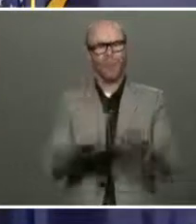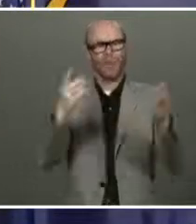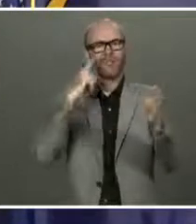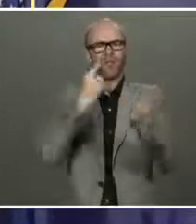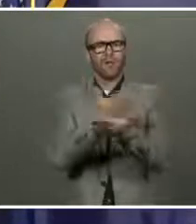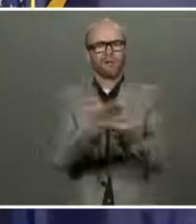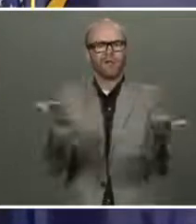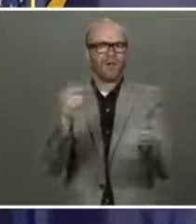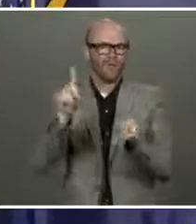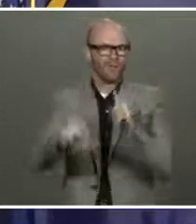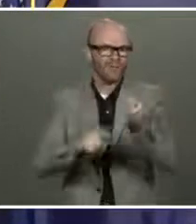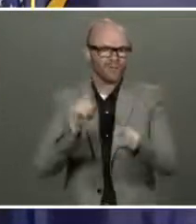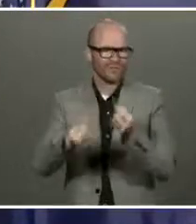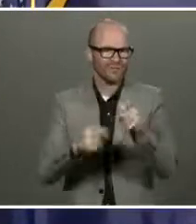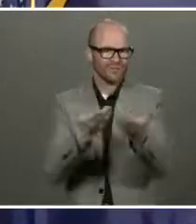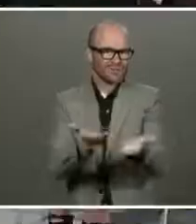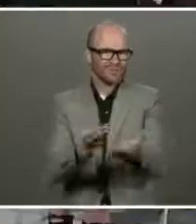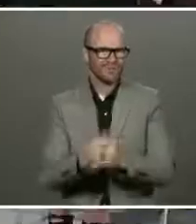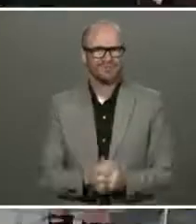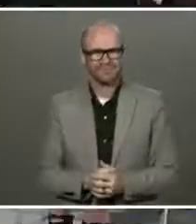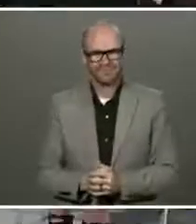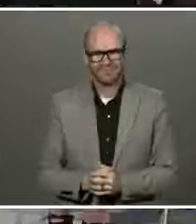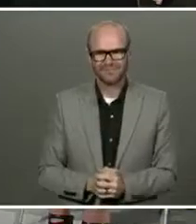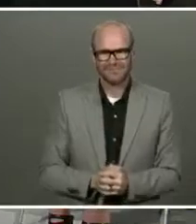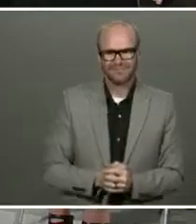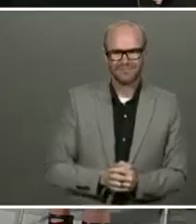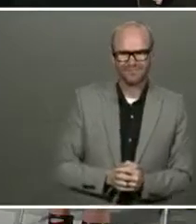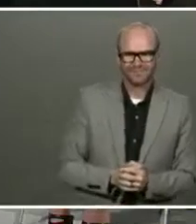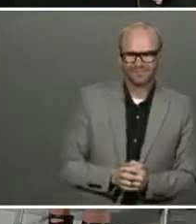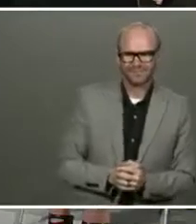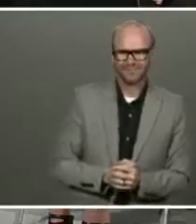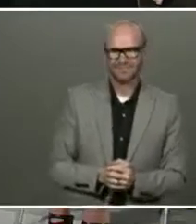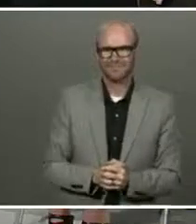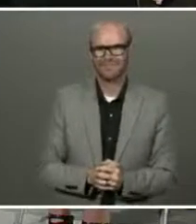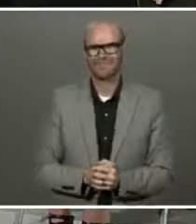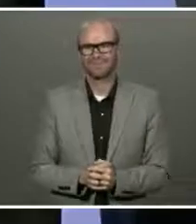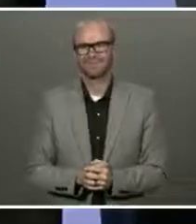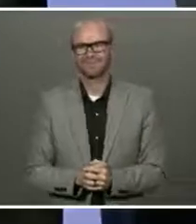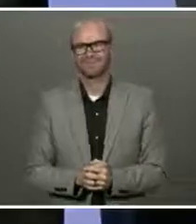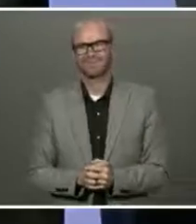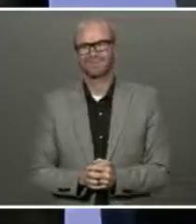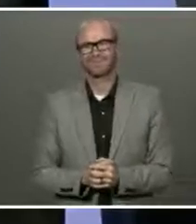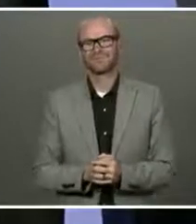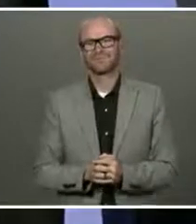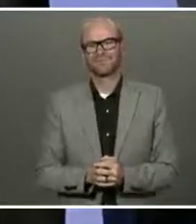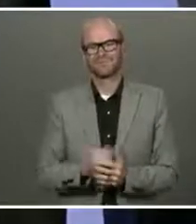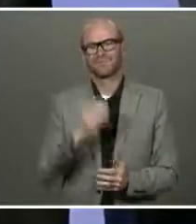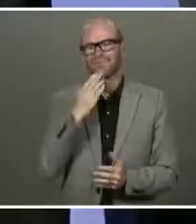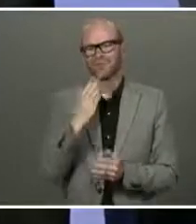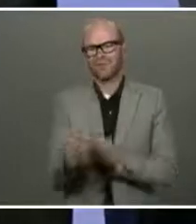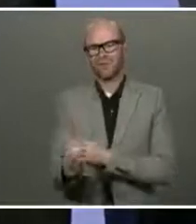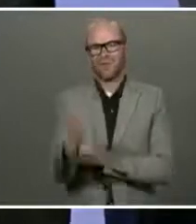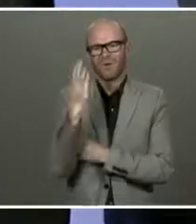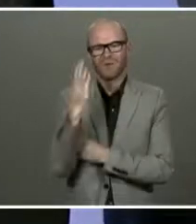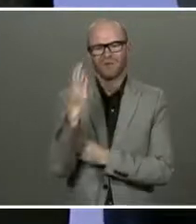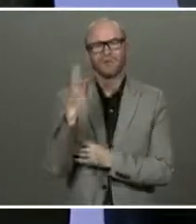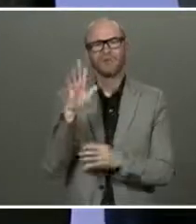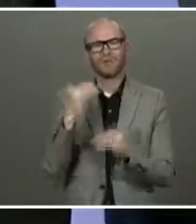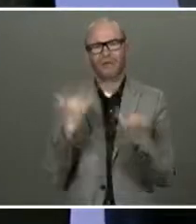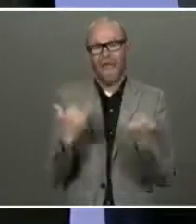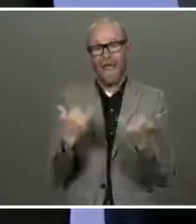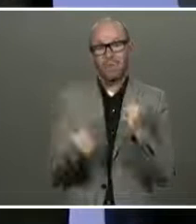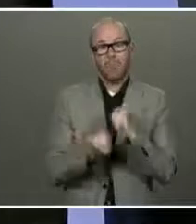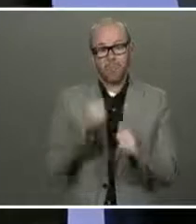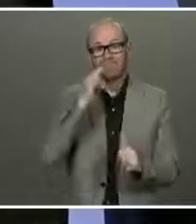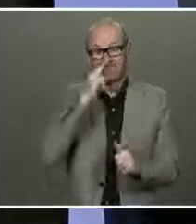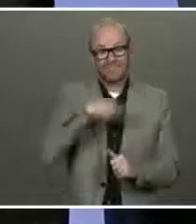that you might have. Please. Good morning. Good morning. Like everybody know, most of the kids are back to